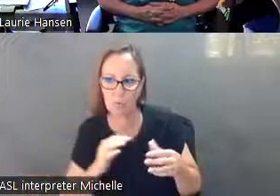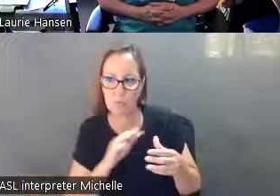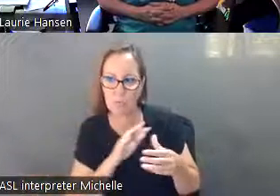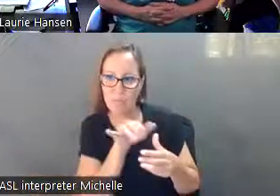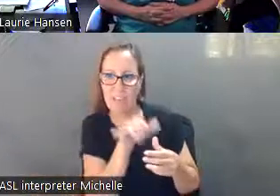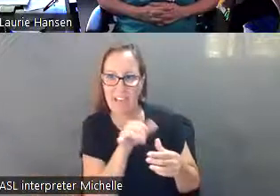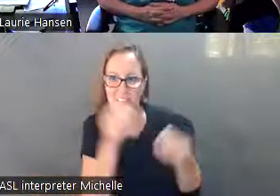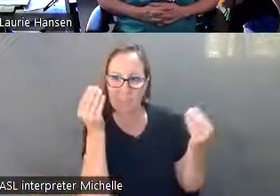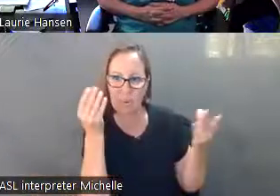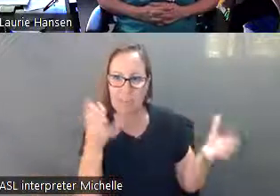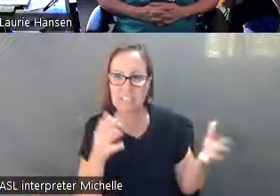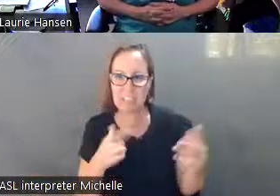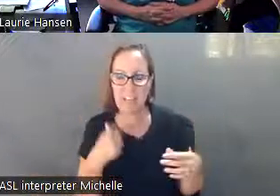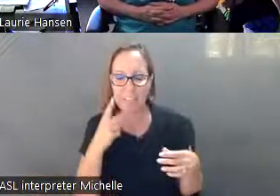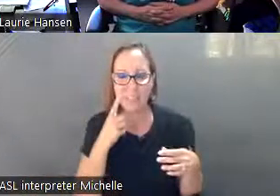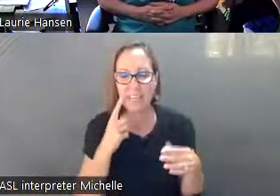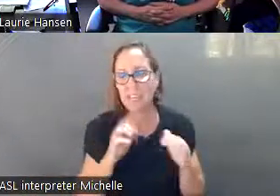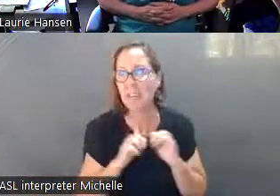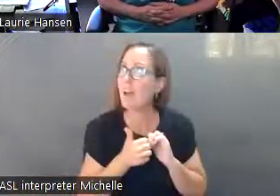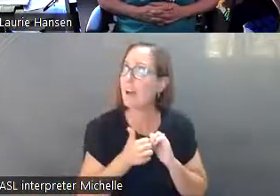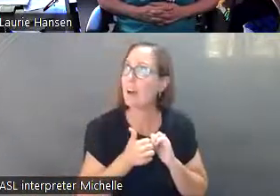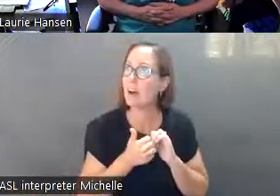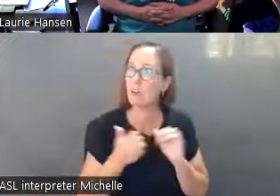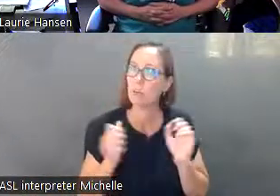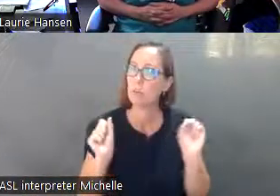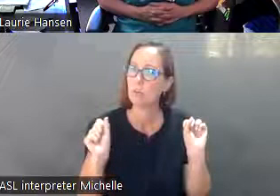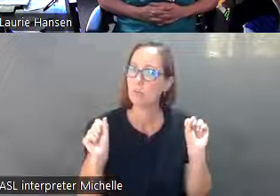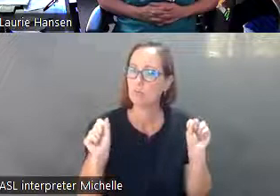Yeah, just how can we,